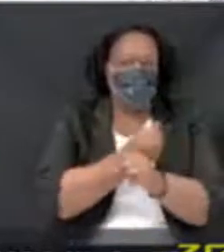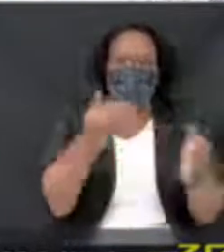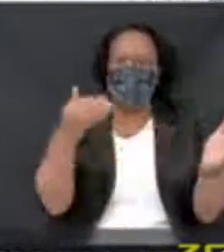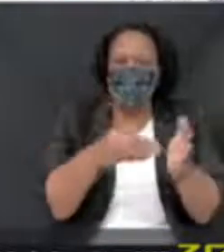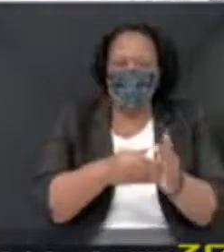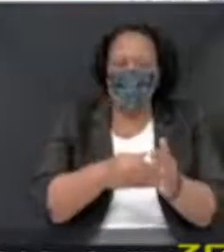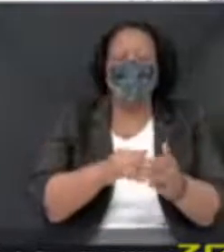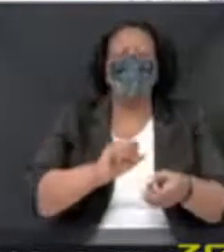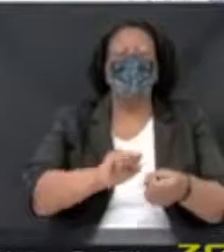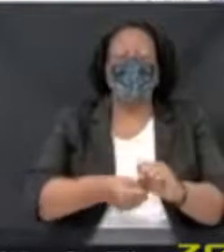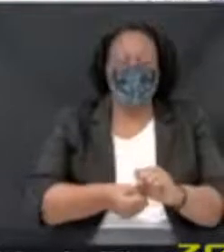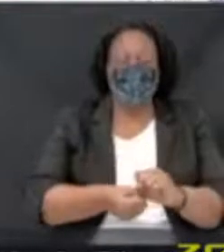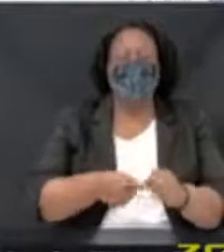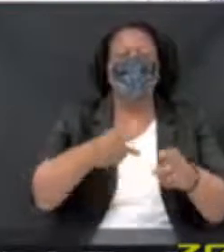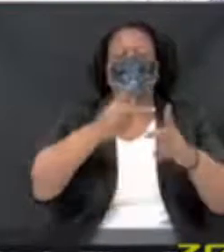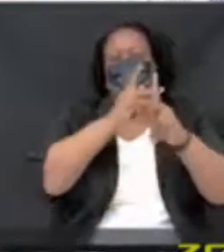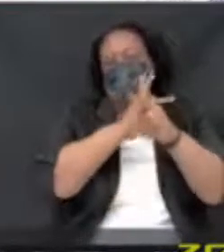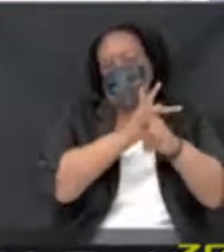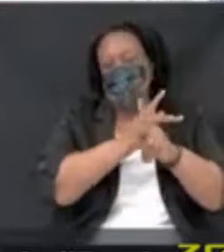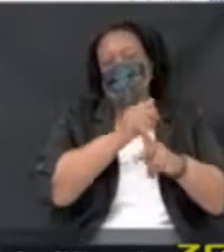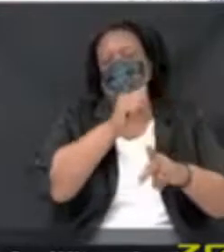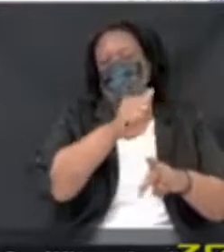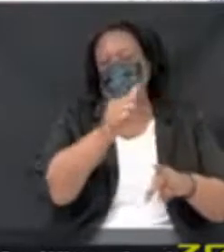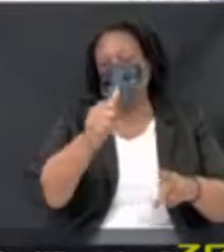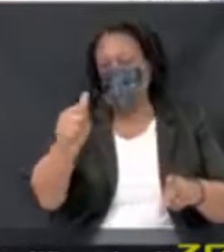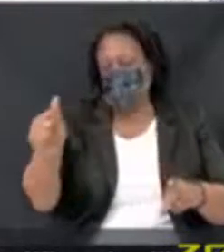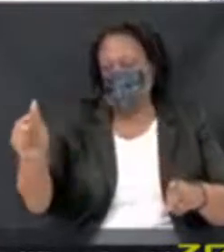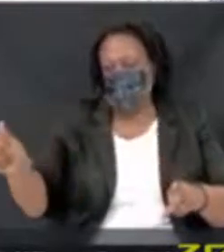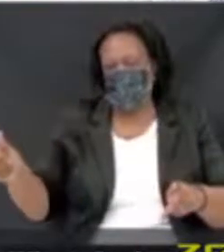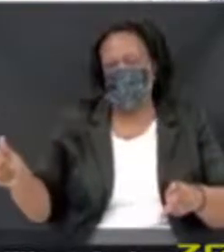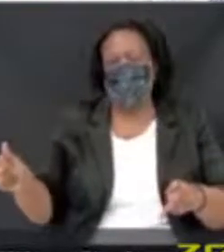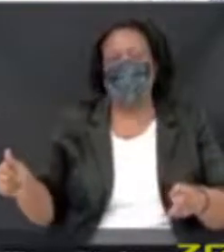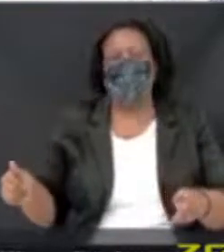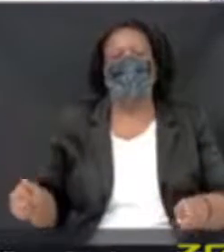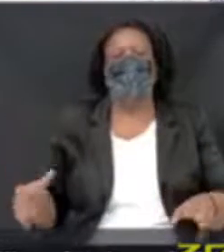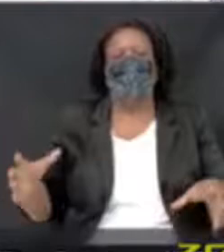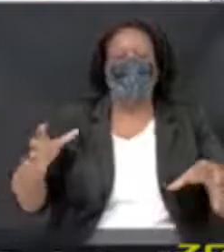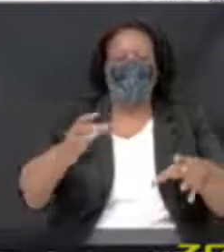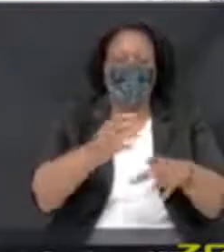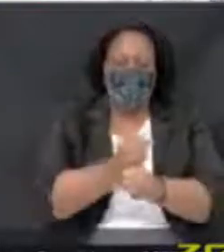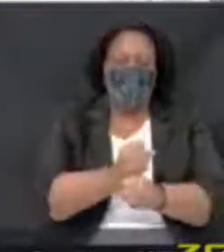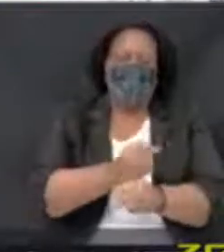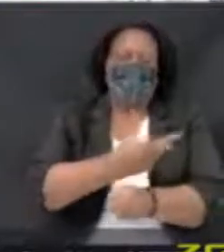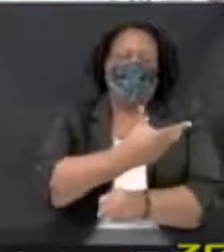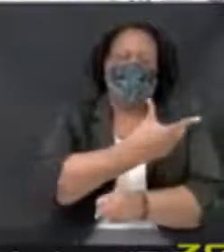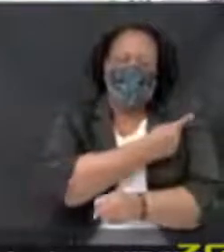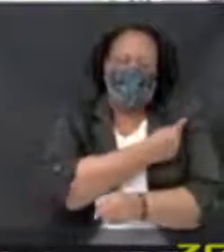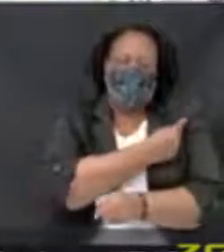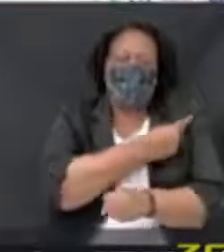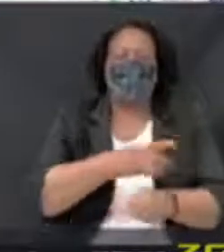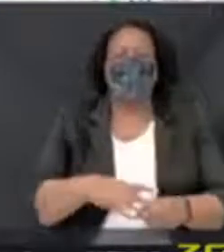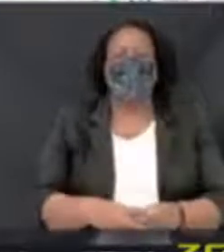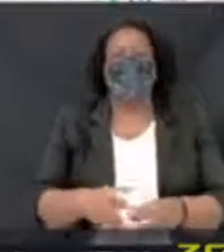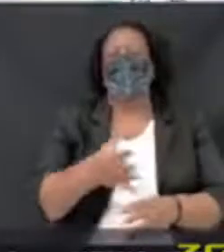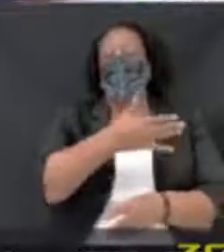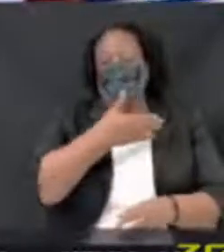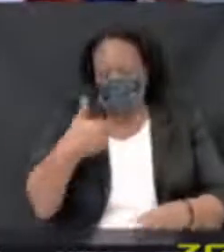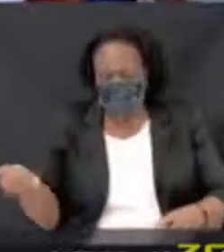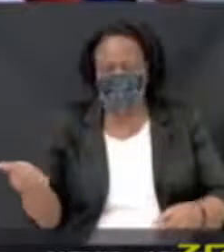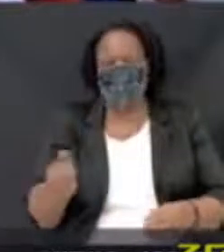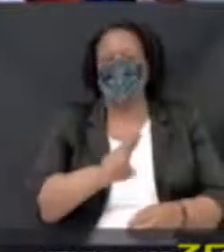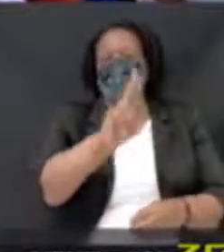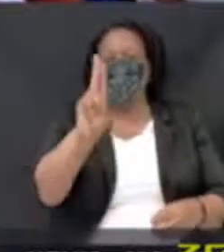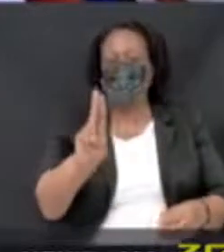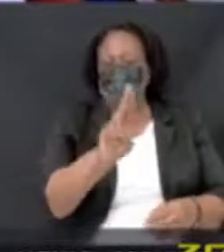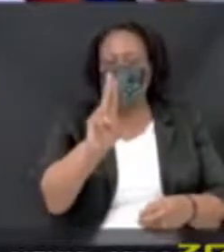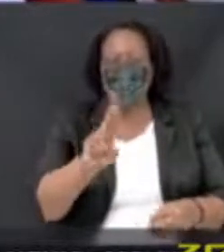give ourselves the best protection, and that protection is the vaccine along with the use of the non-pharmaceuticals.